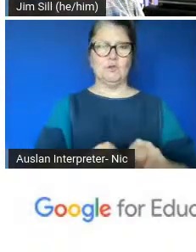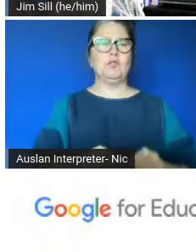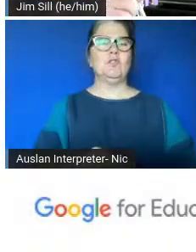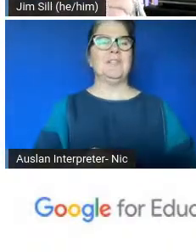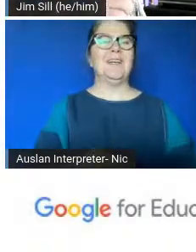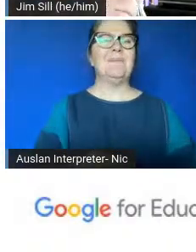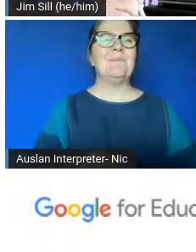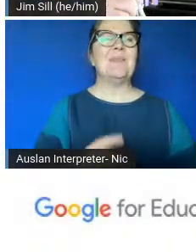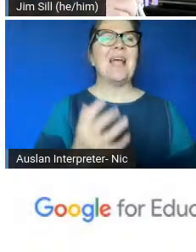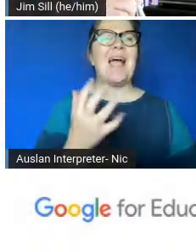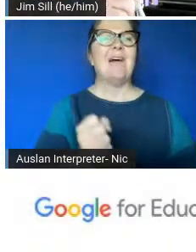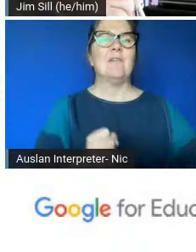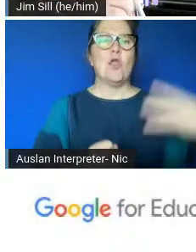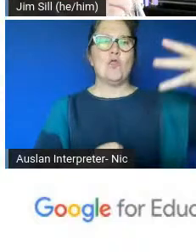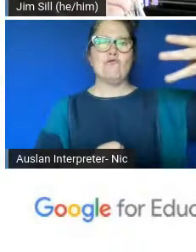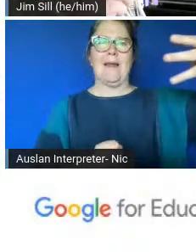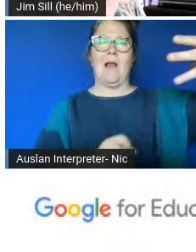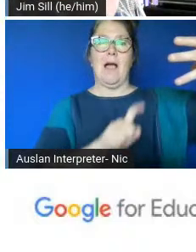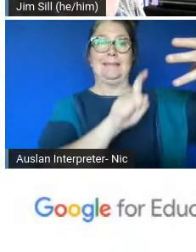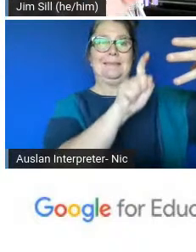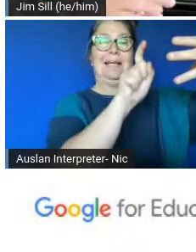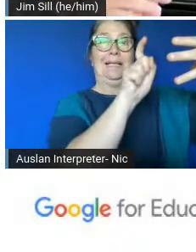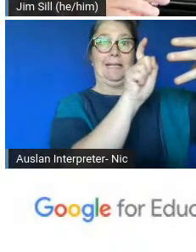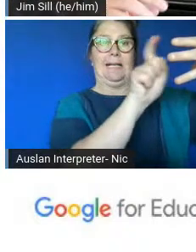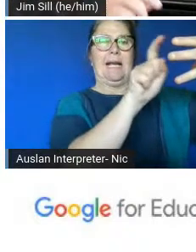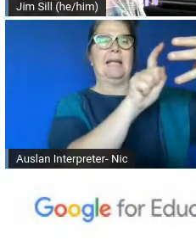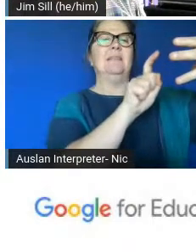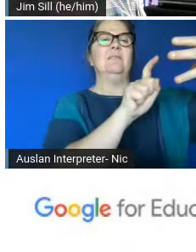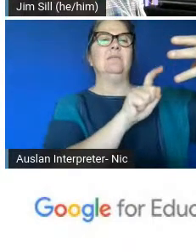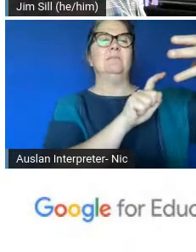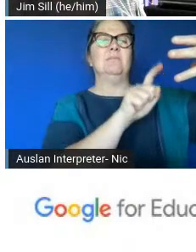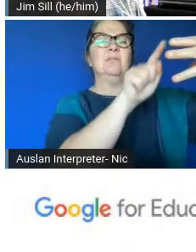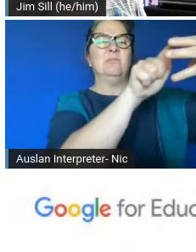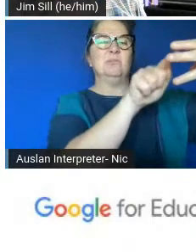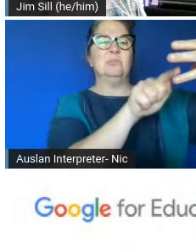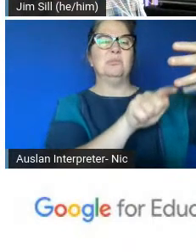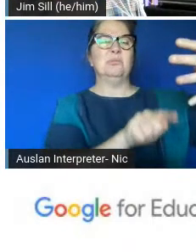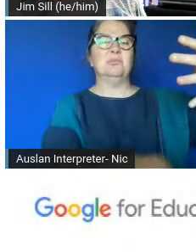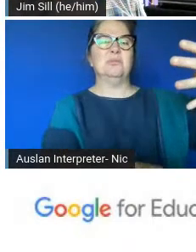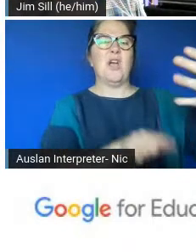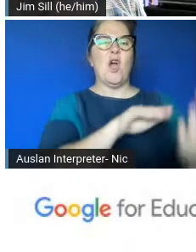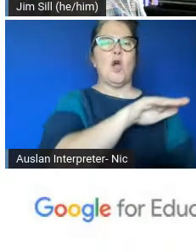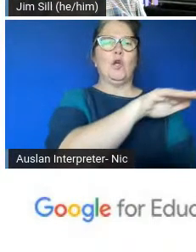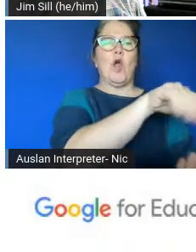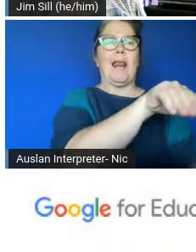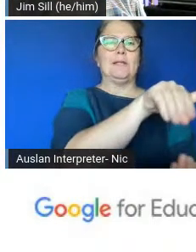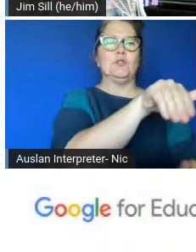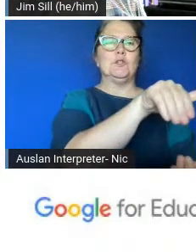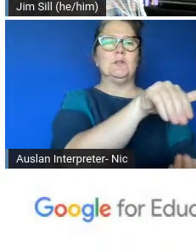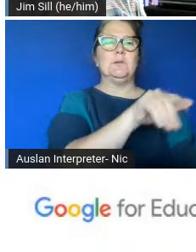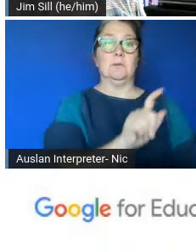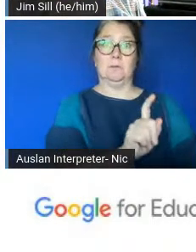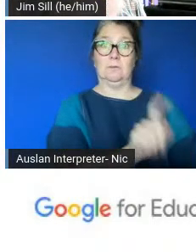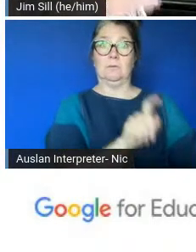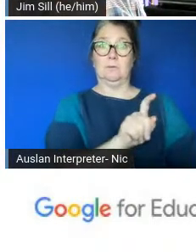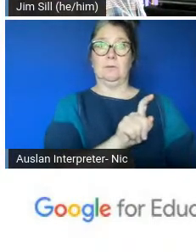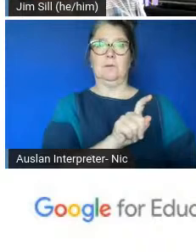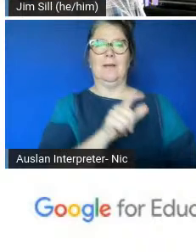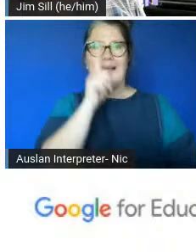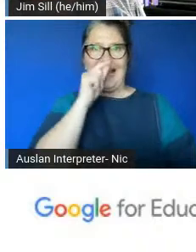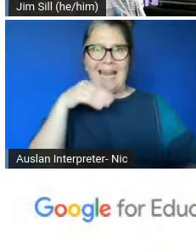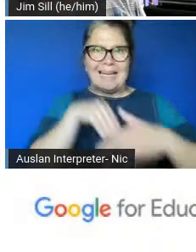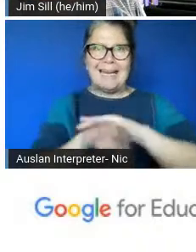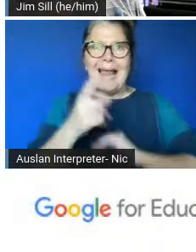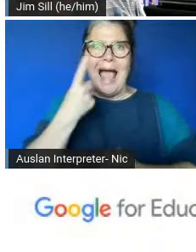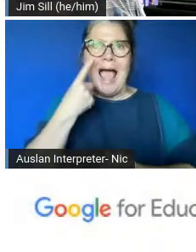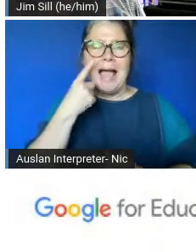and it's one of my favorites. There is, if you click on that and you go down to collections, you can go in and you can see museums. These collections